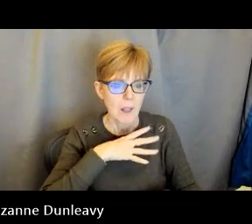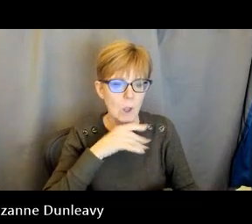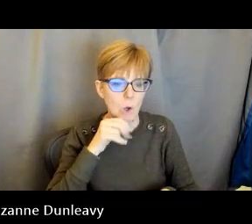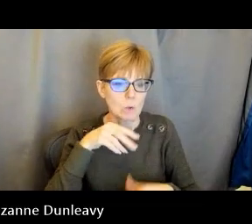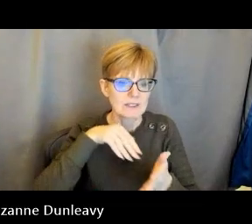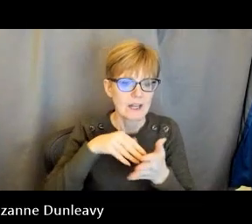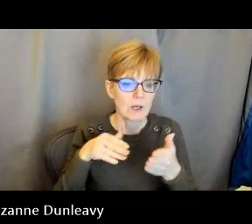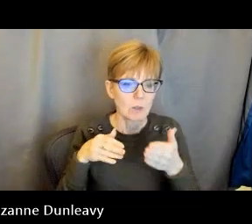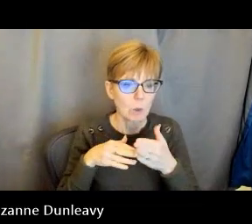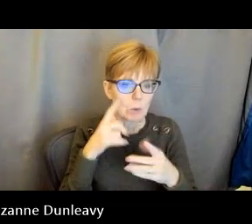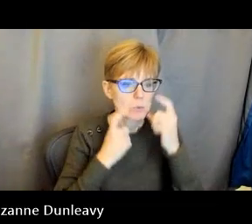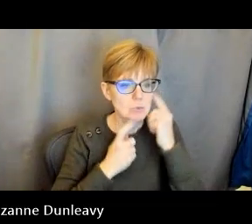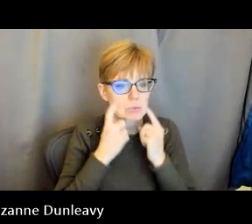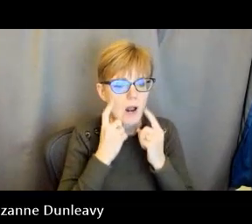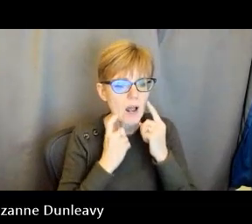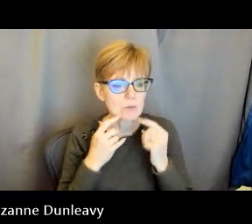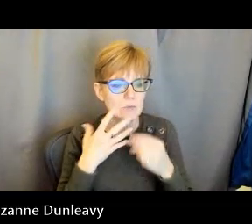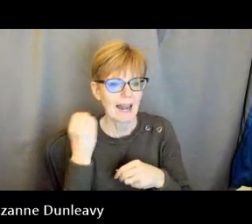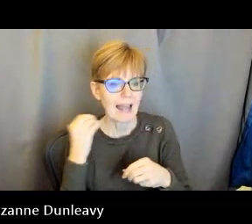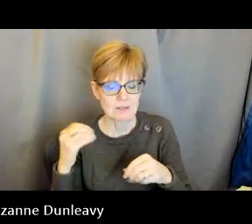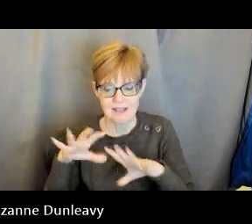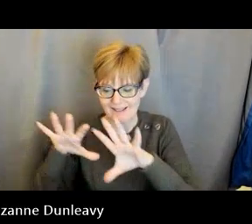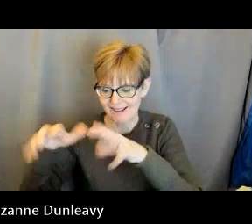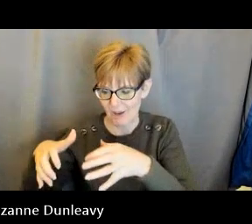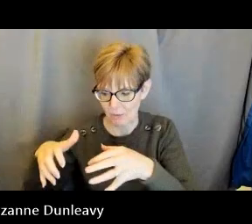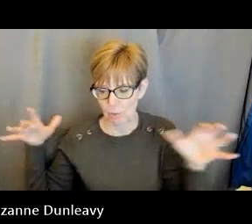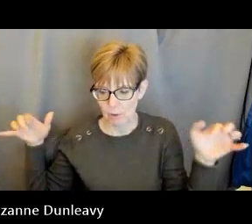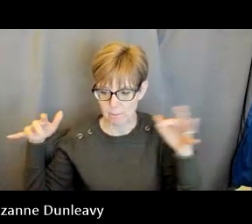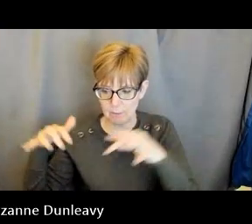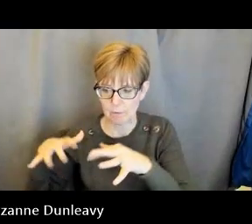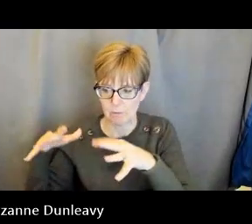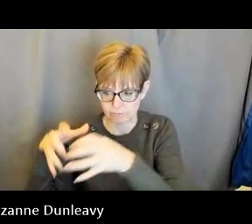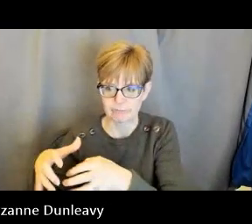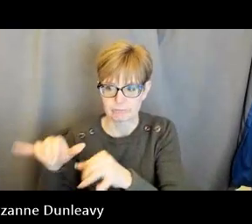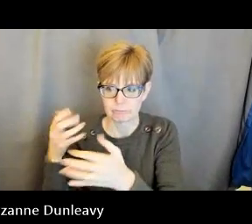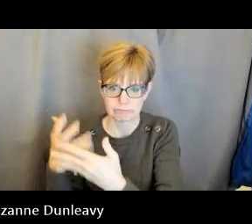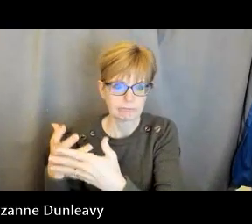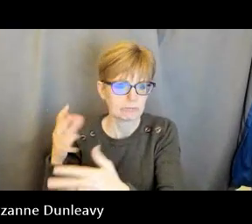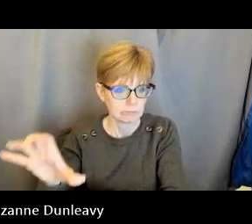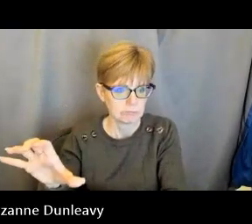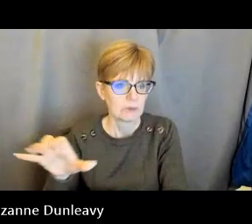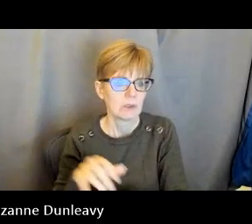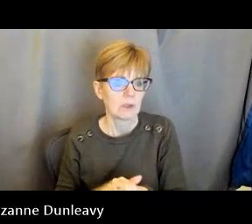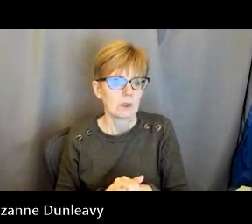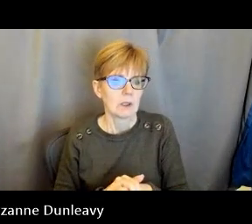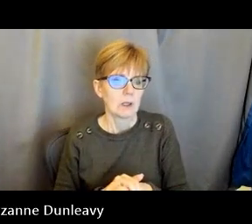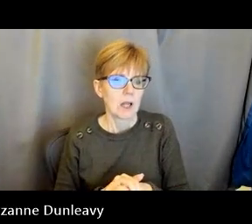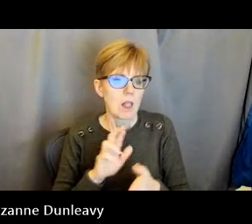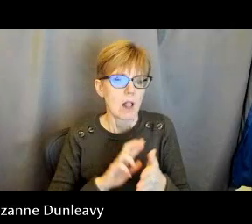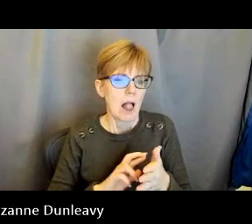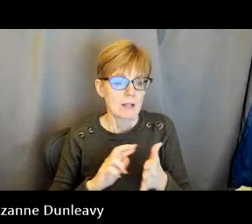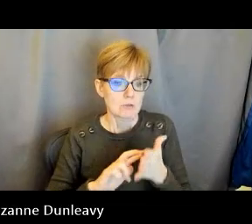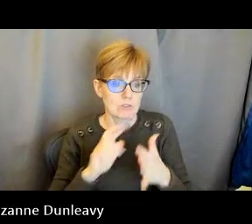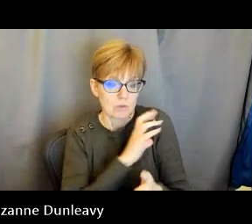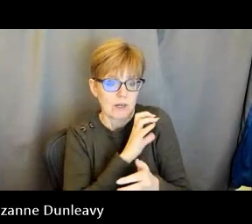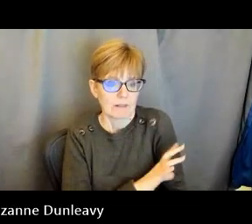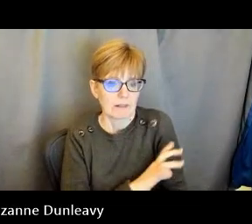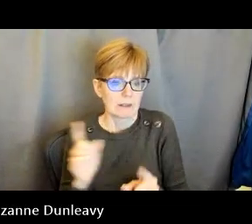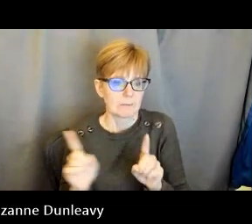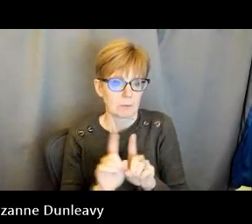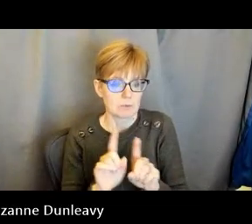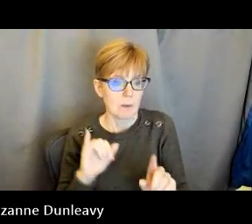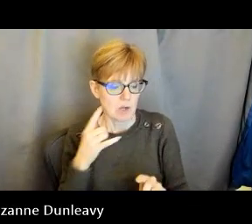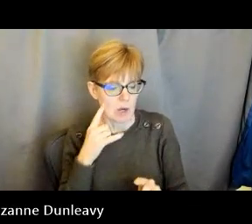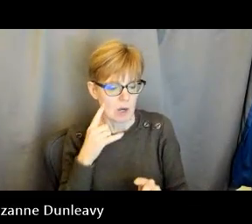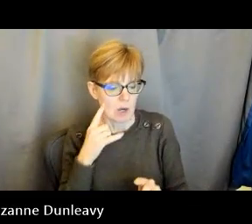went over, had a conversation with him to see if he was okay. And he shared something so profound with me. He said that it was at